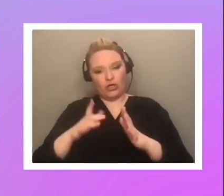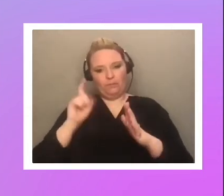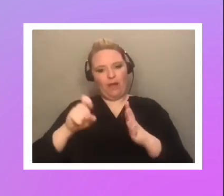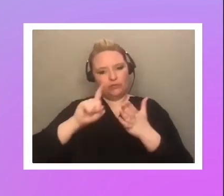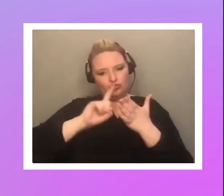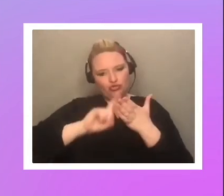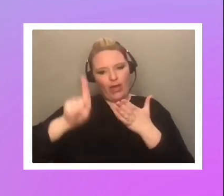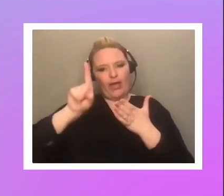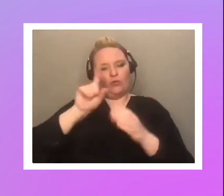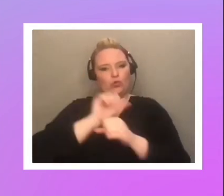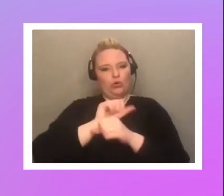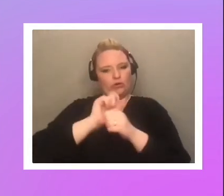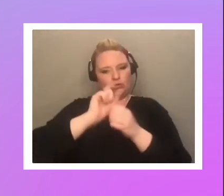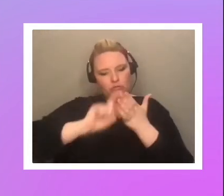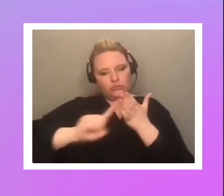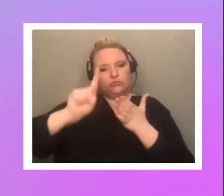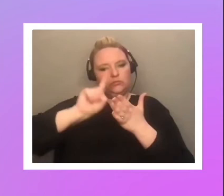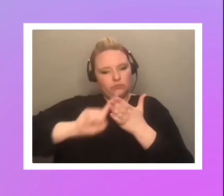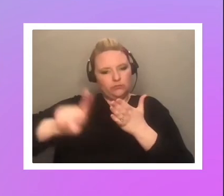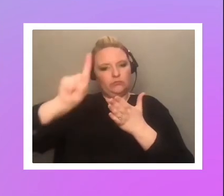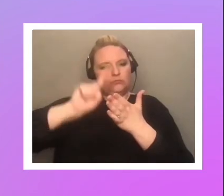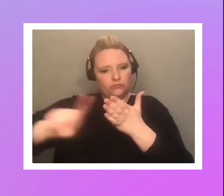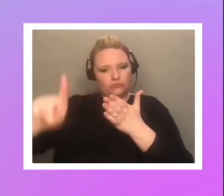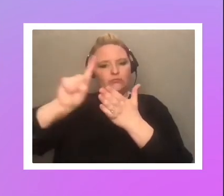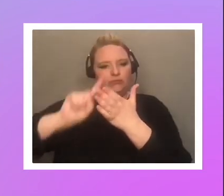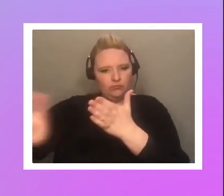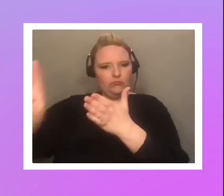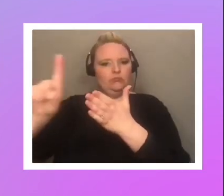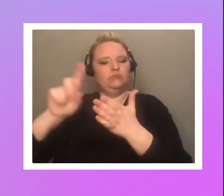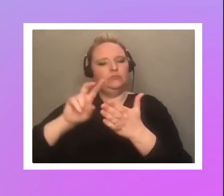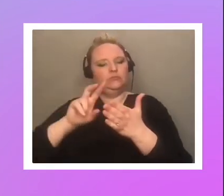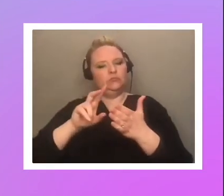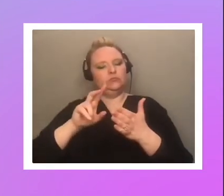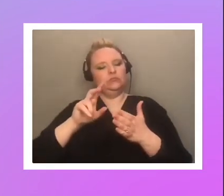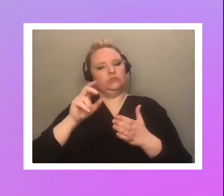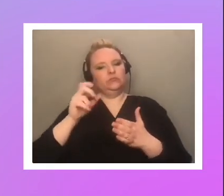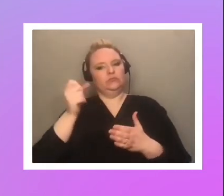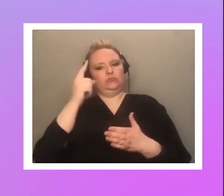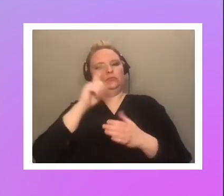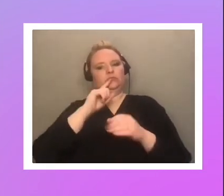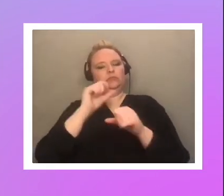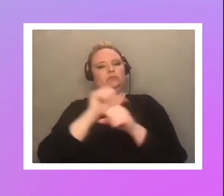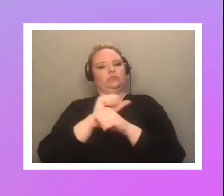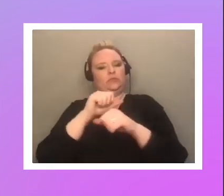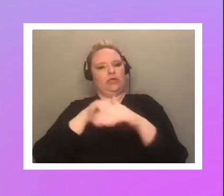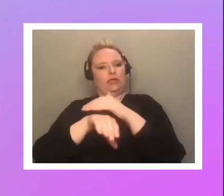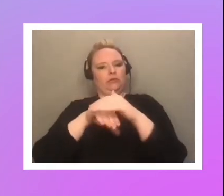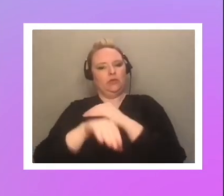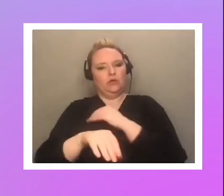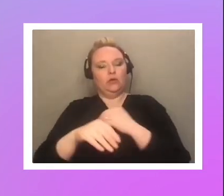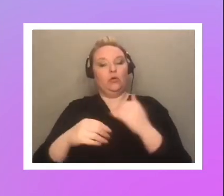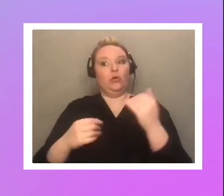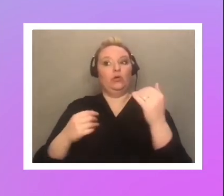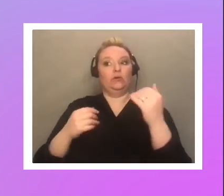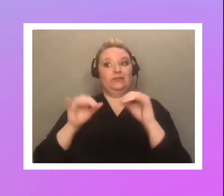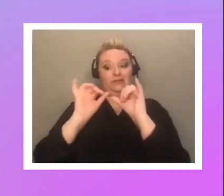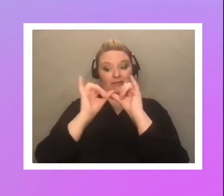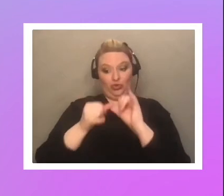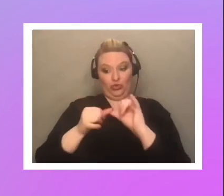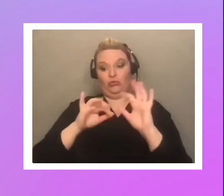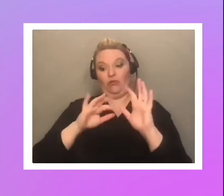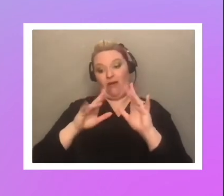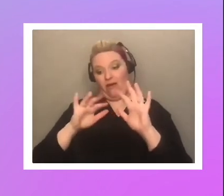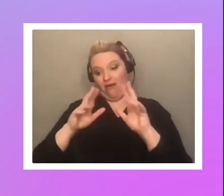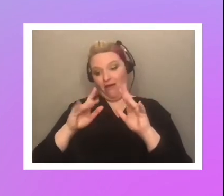the process to make sure that it's accessible. They shouldn't wait until the end of what they've developed to